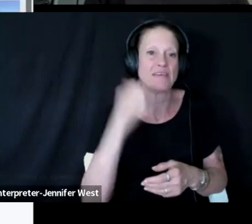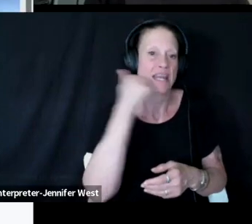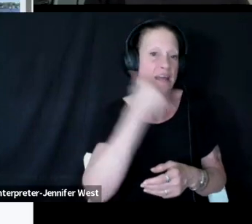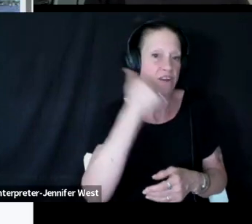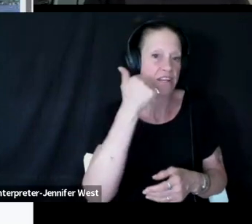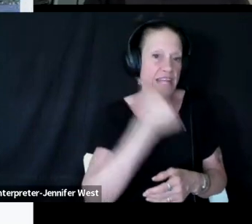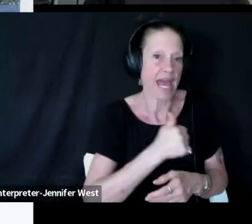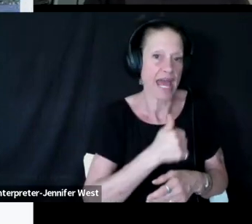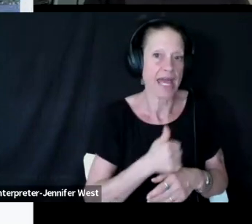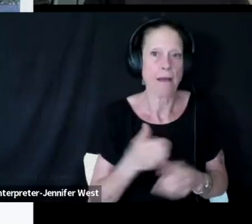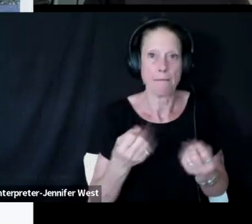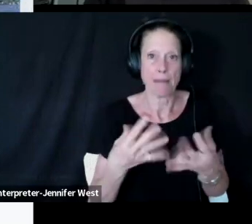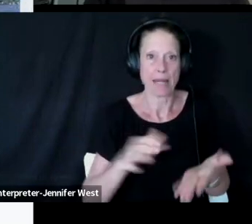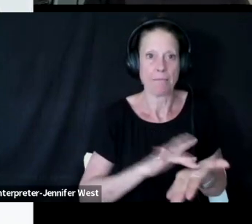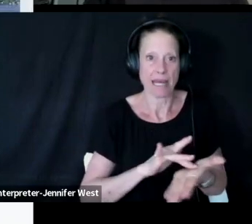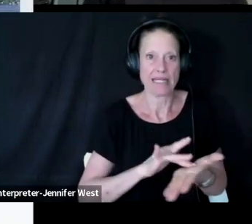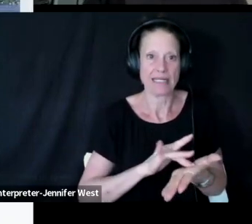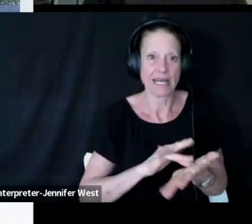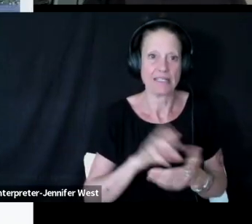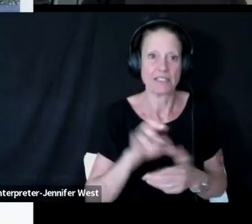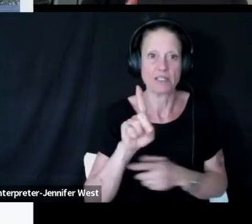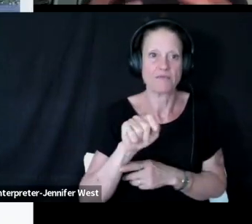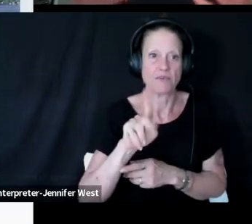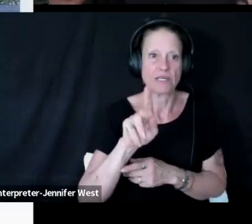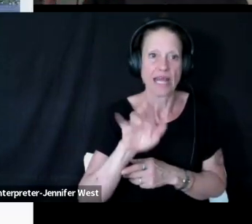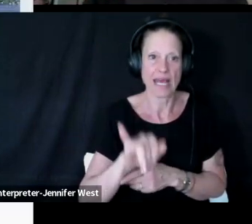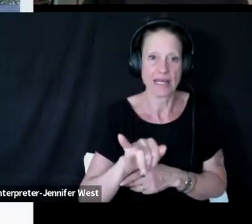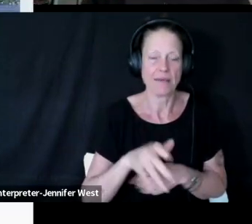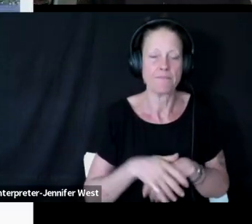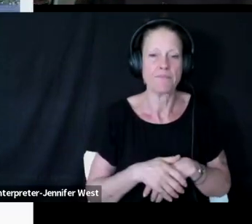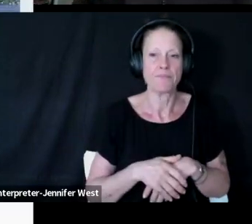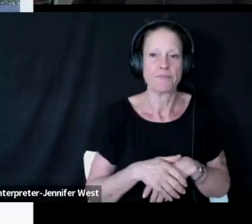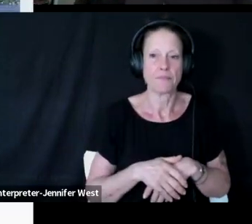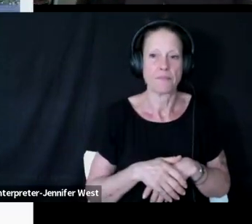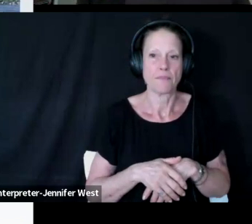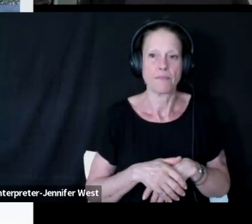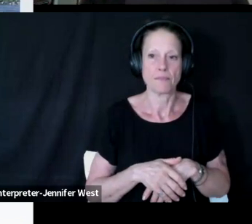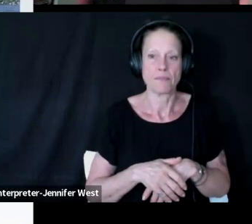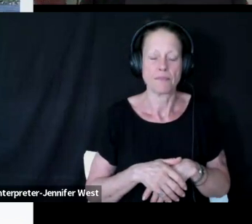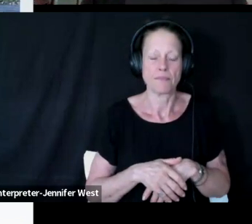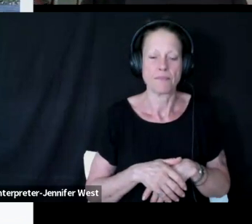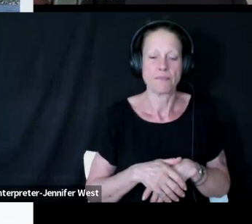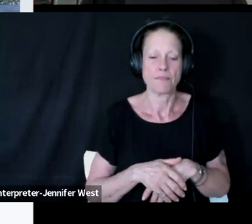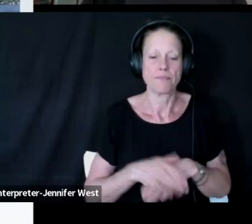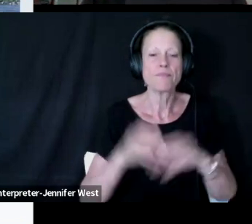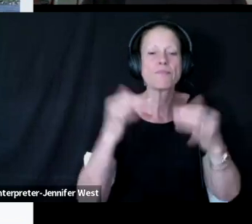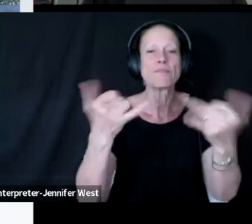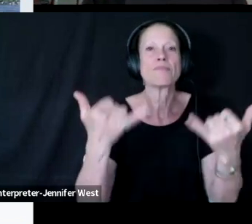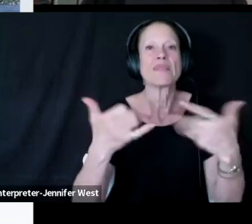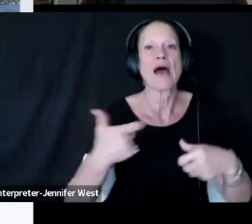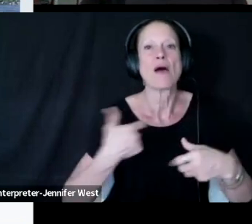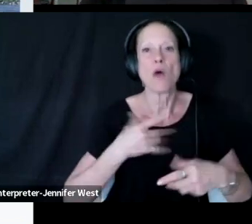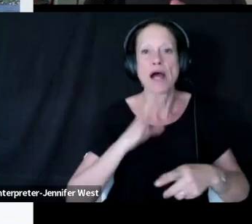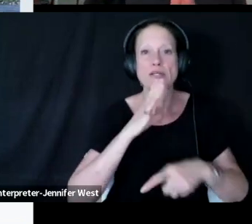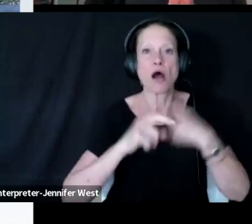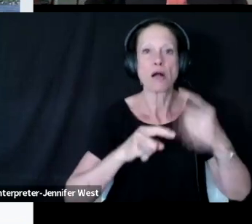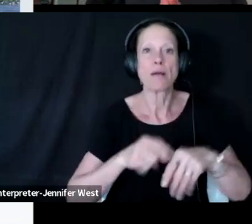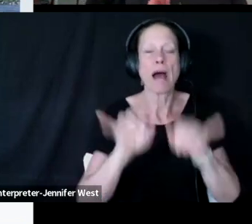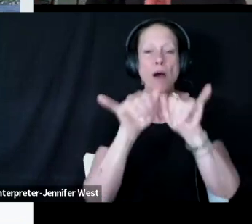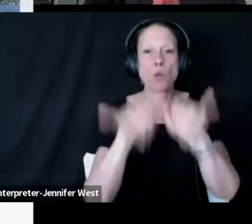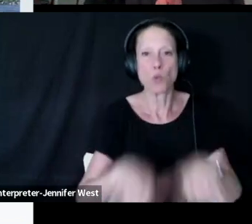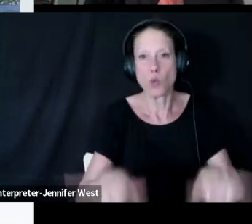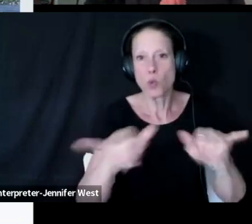Okay. Um, I talked to you about routines. Danny, I would consider high support.